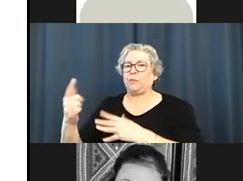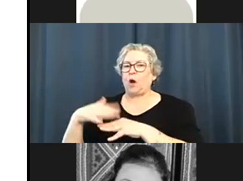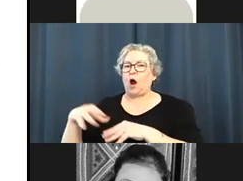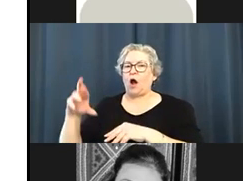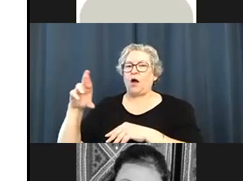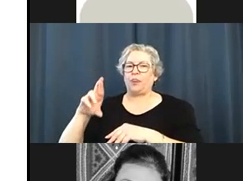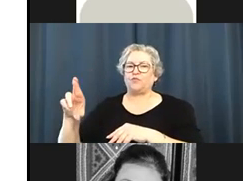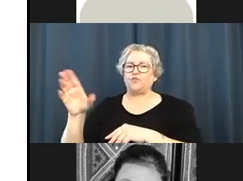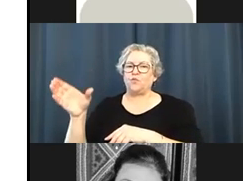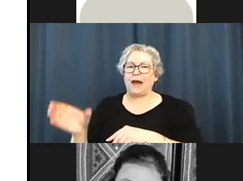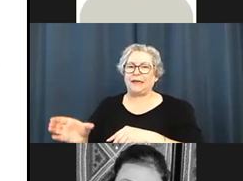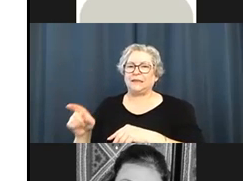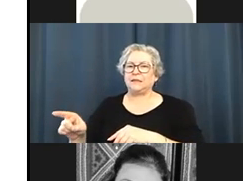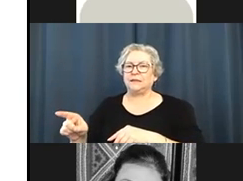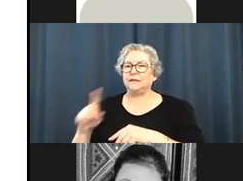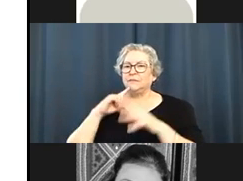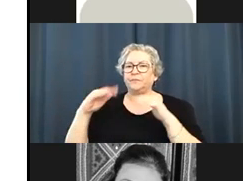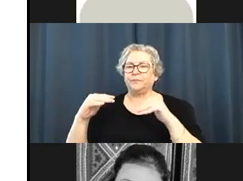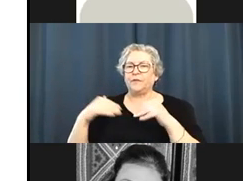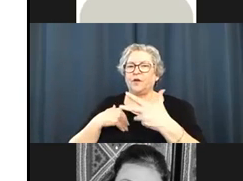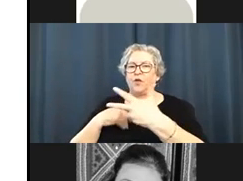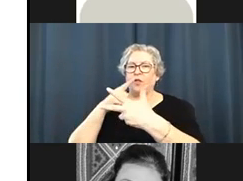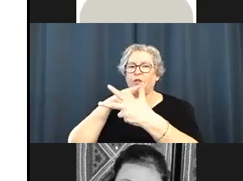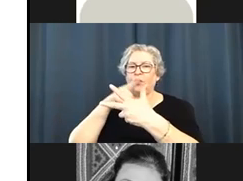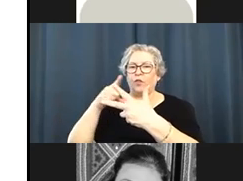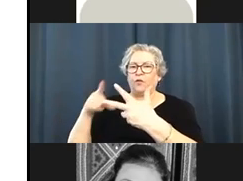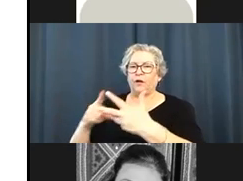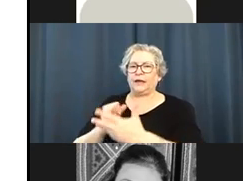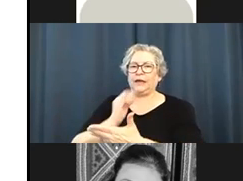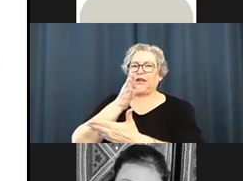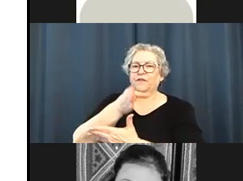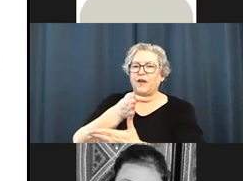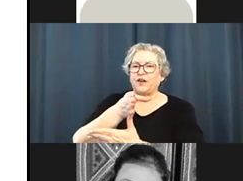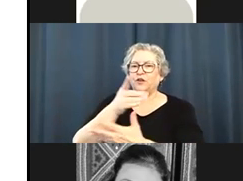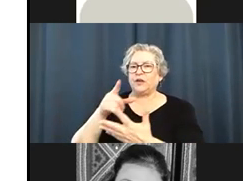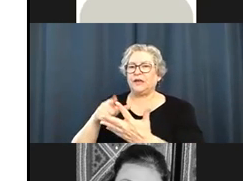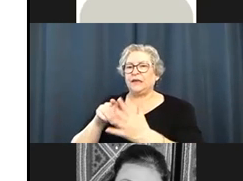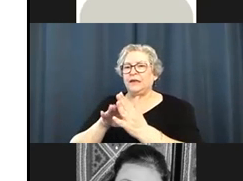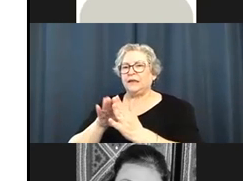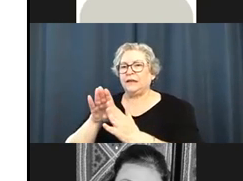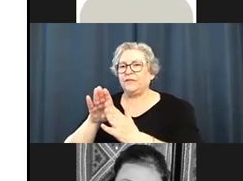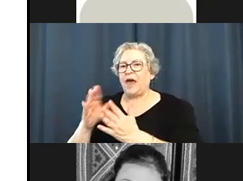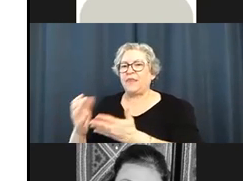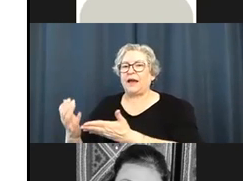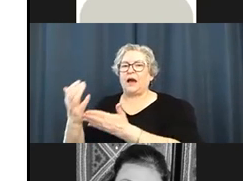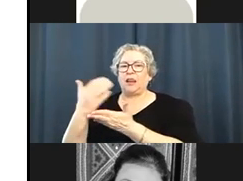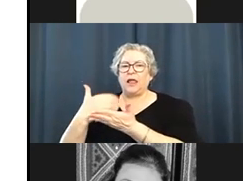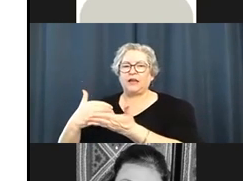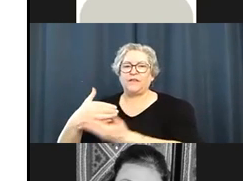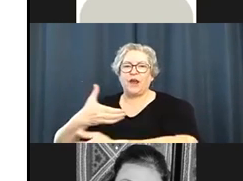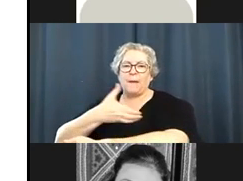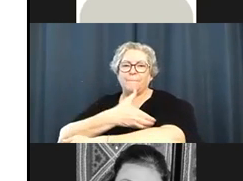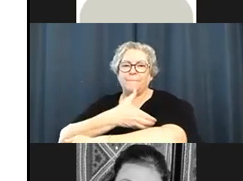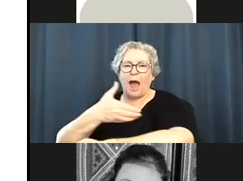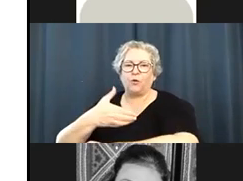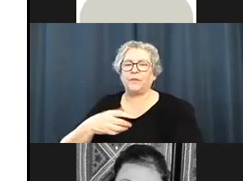chart, it indicates that there are 3 levels of intervention, development, and then collective empowerment. But then you see some